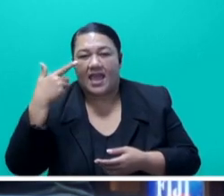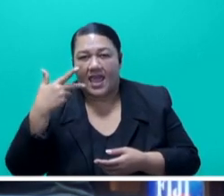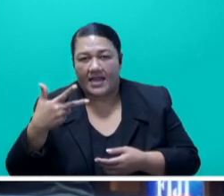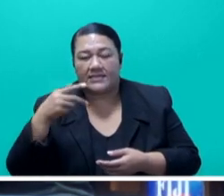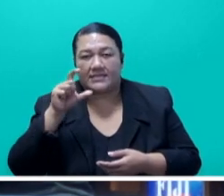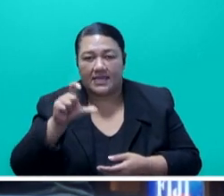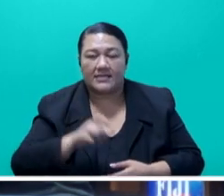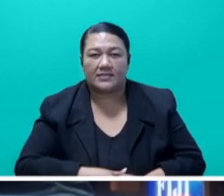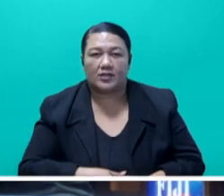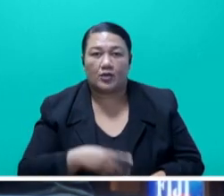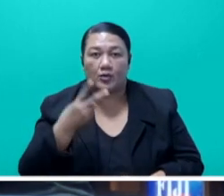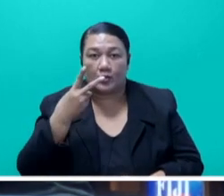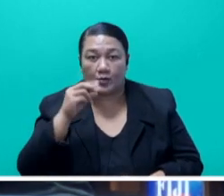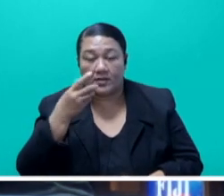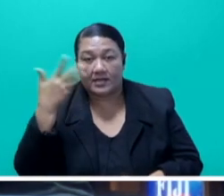2019 again,